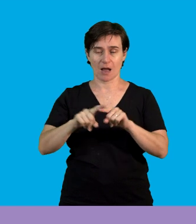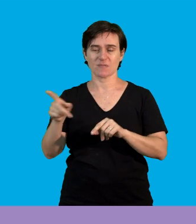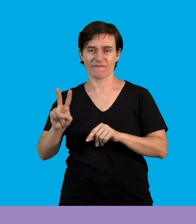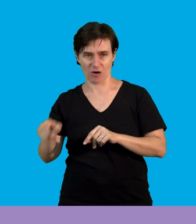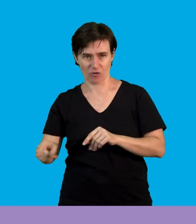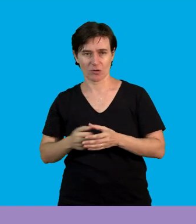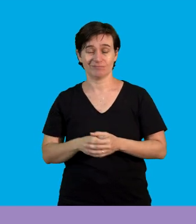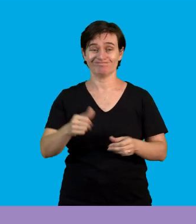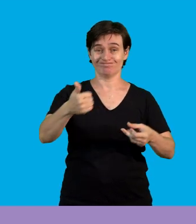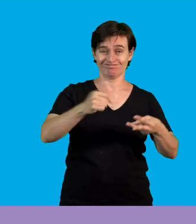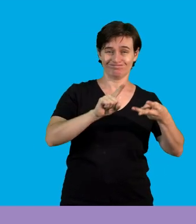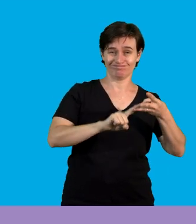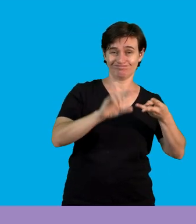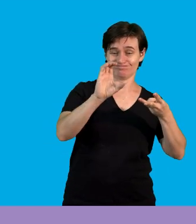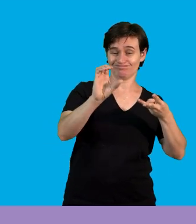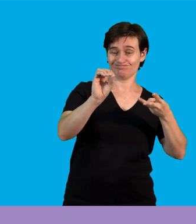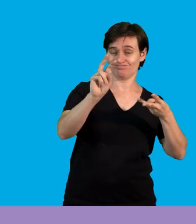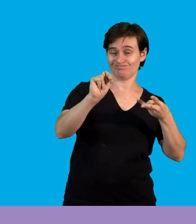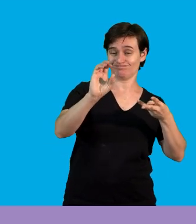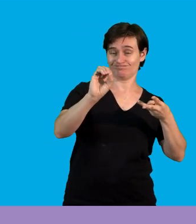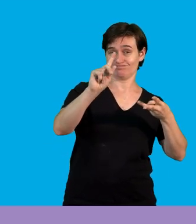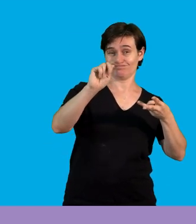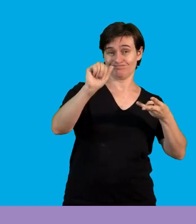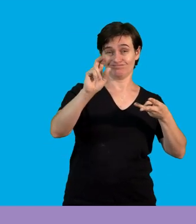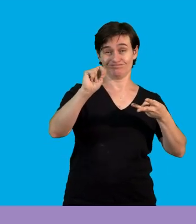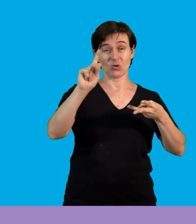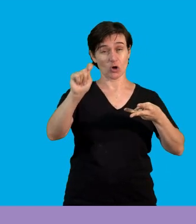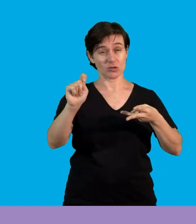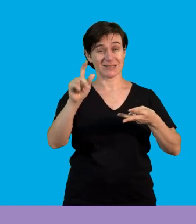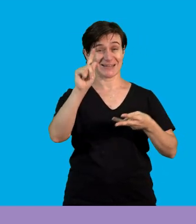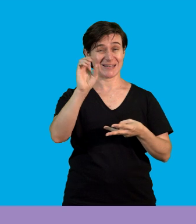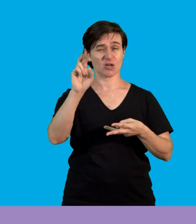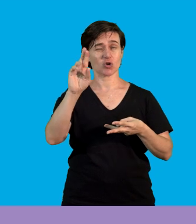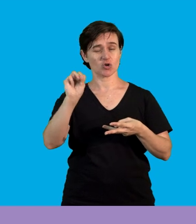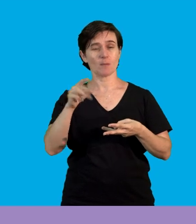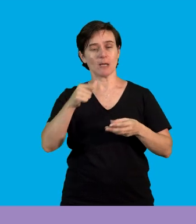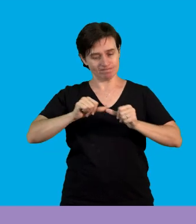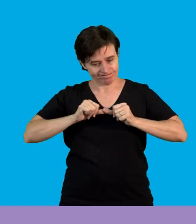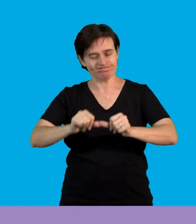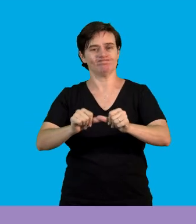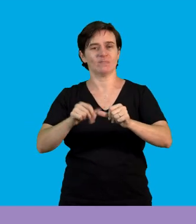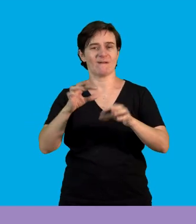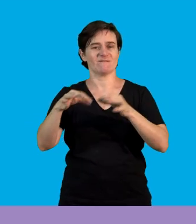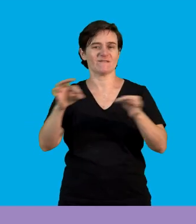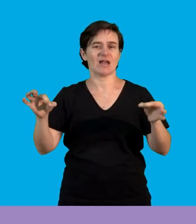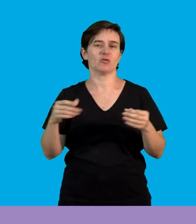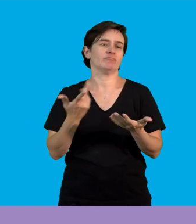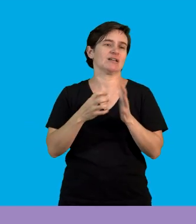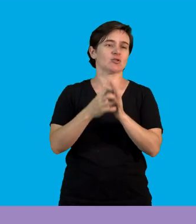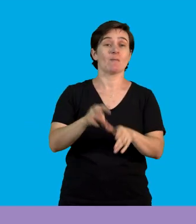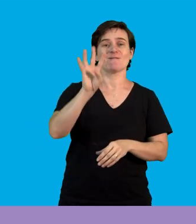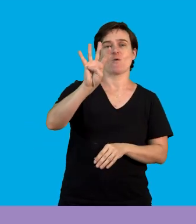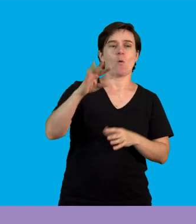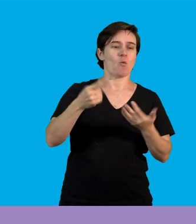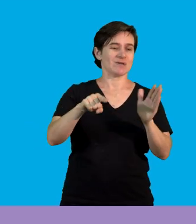a phrase, constant term, a fixed value without any variable like 4